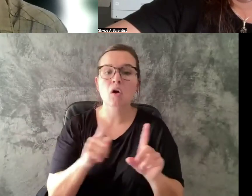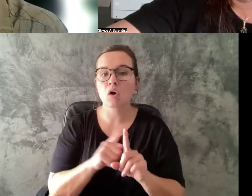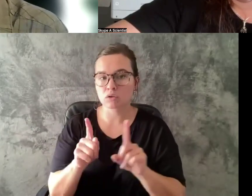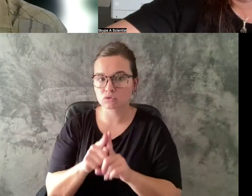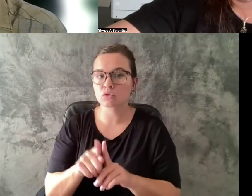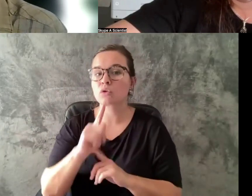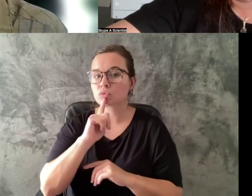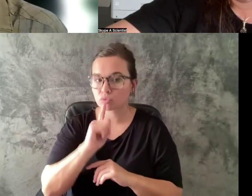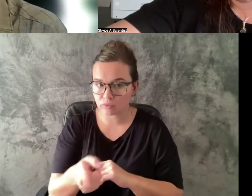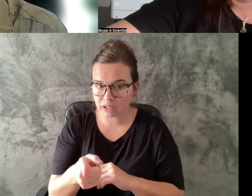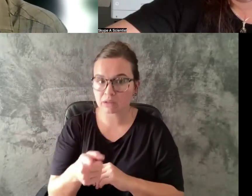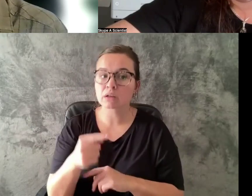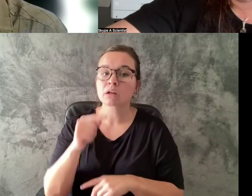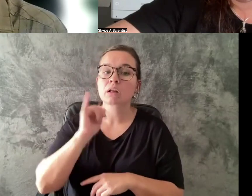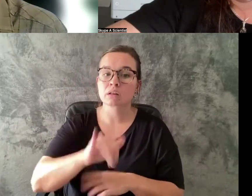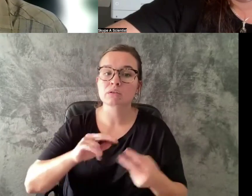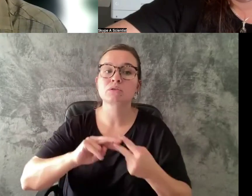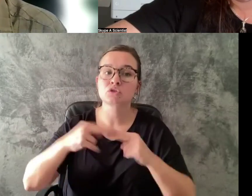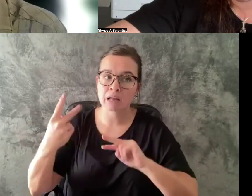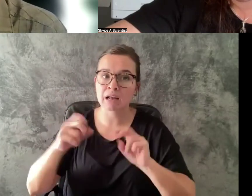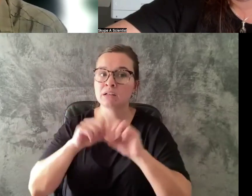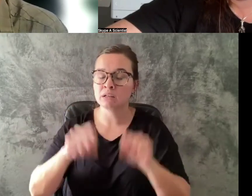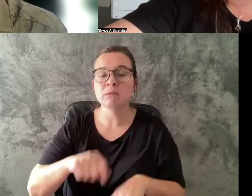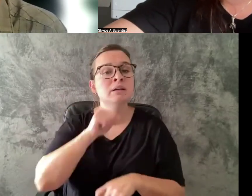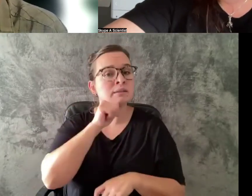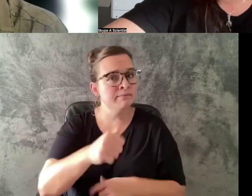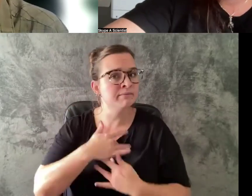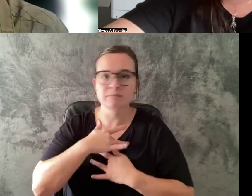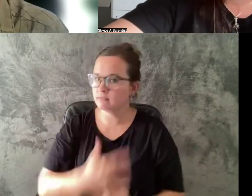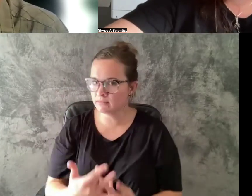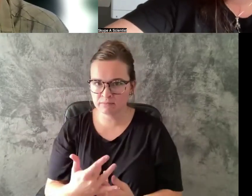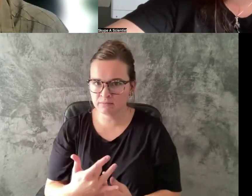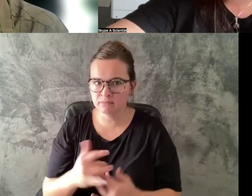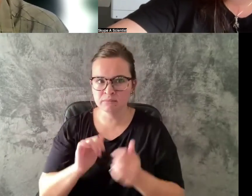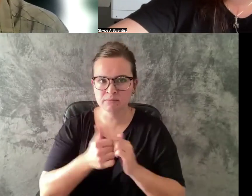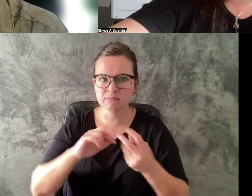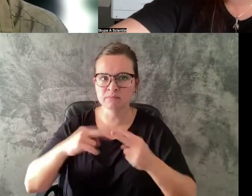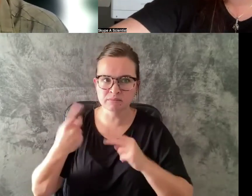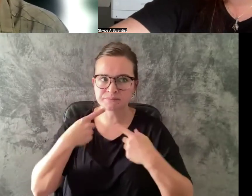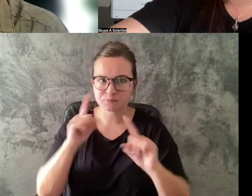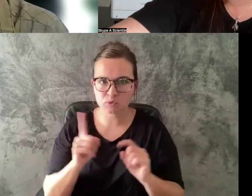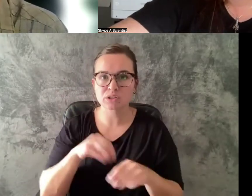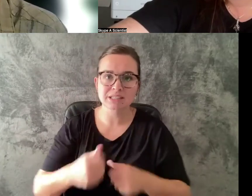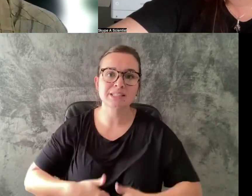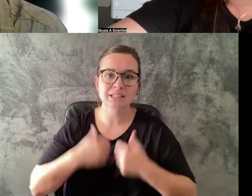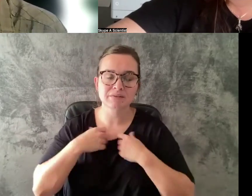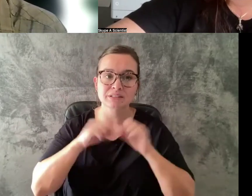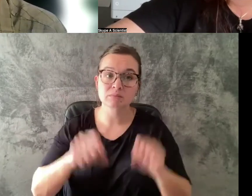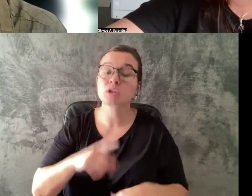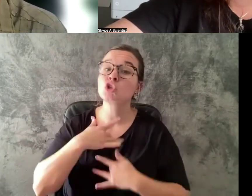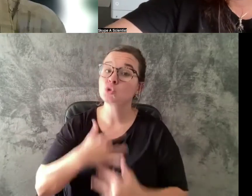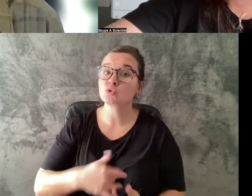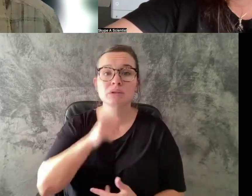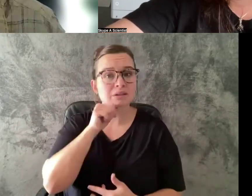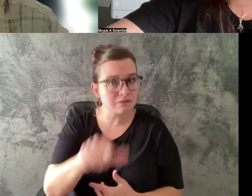true that those genetic systems are not typical of how genetics works in living systems. It is usually